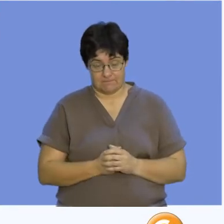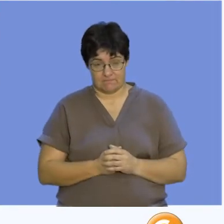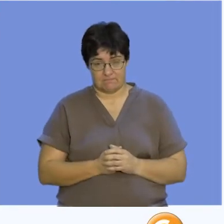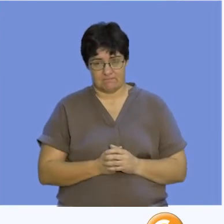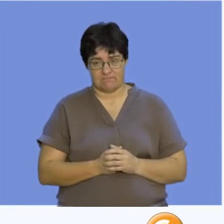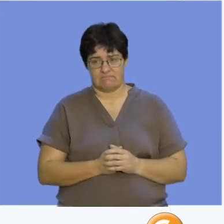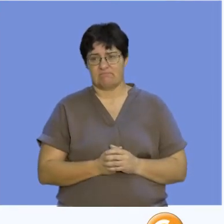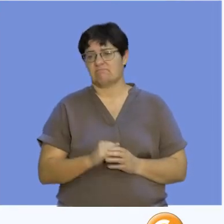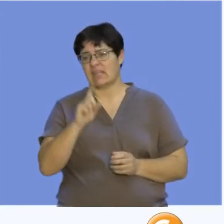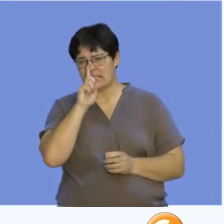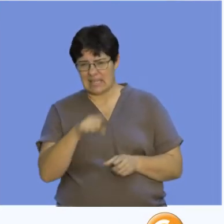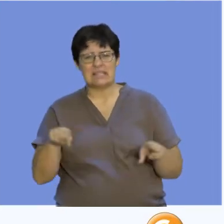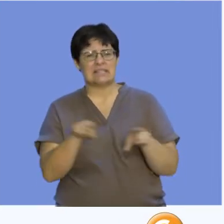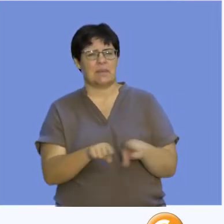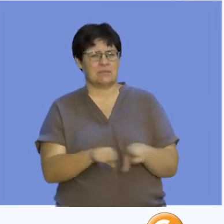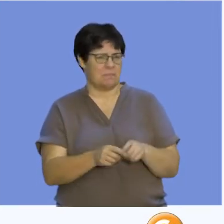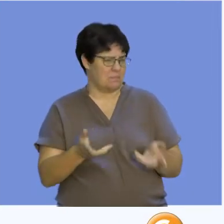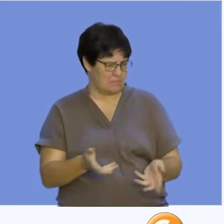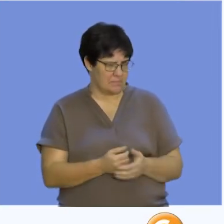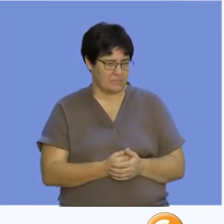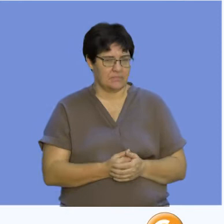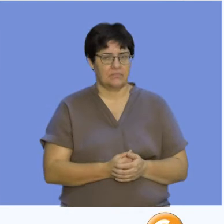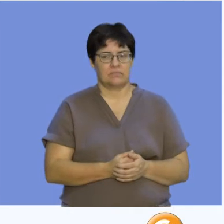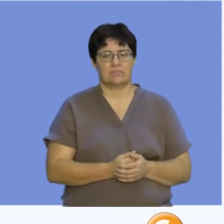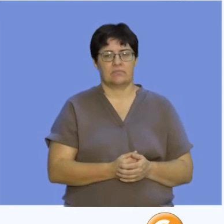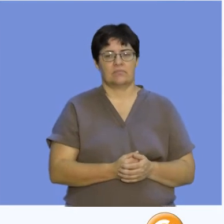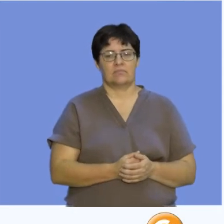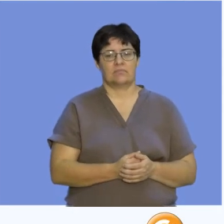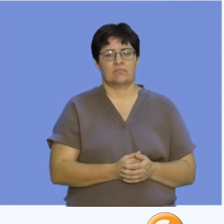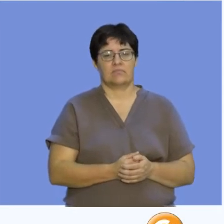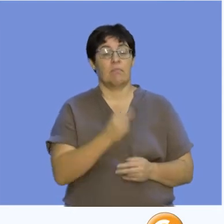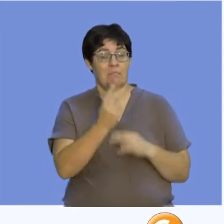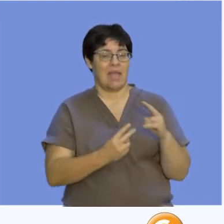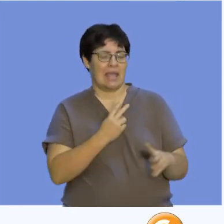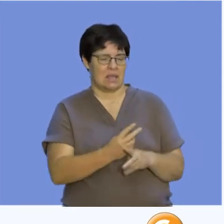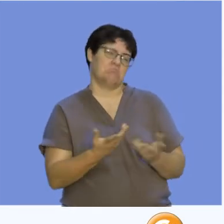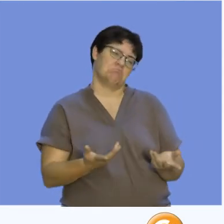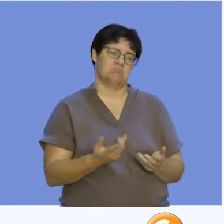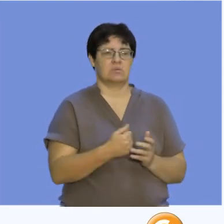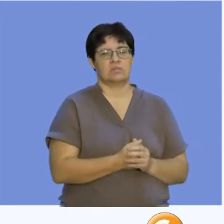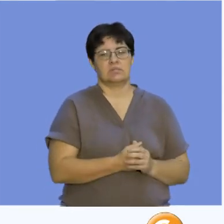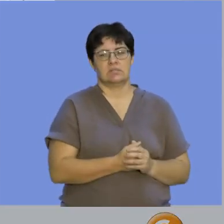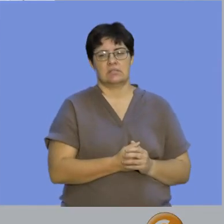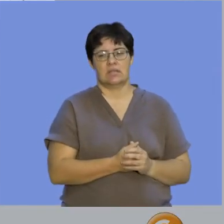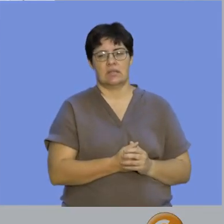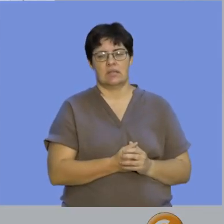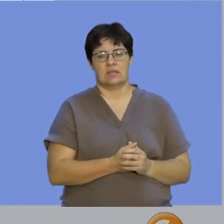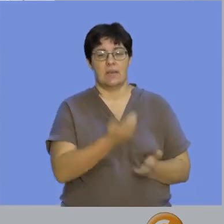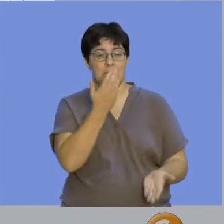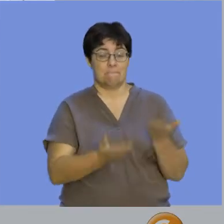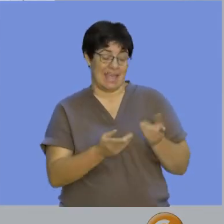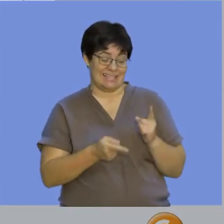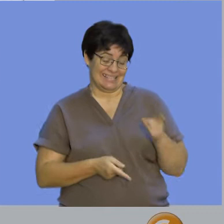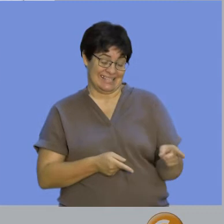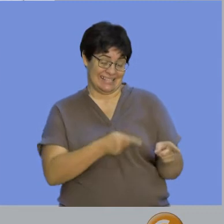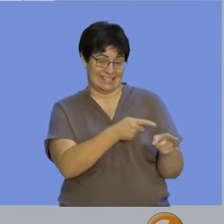just see if that's always the same. So let's reset this. Let's make the mass of my first